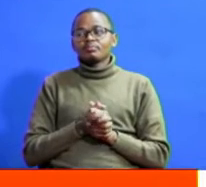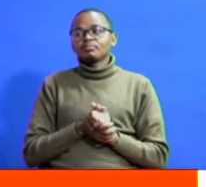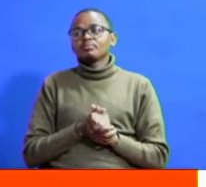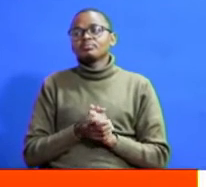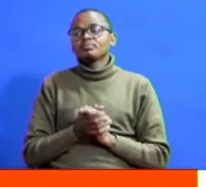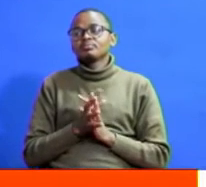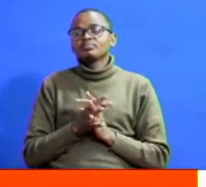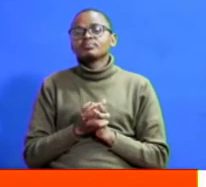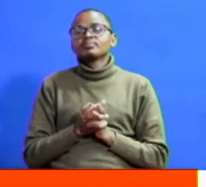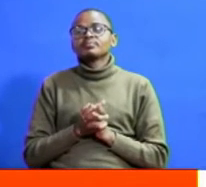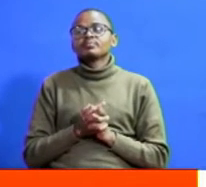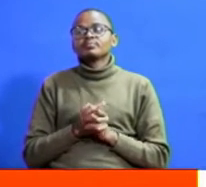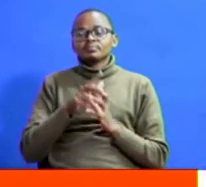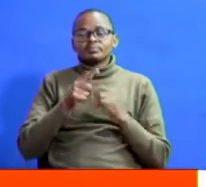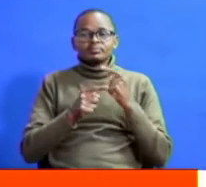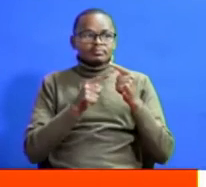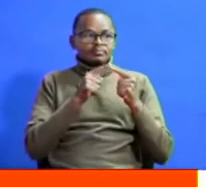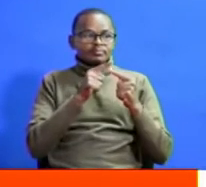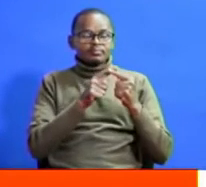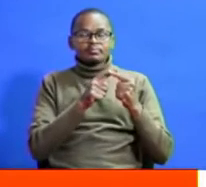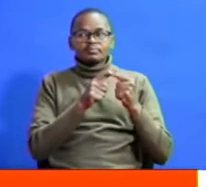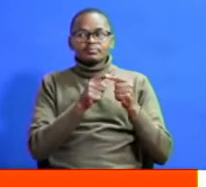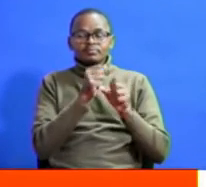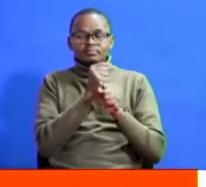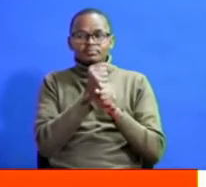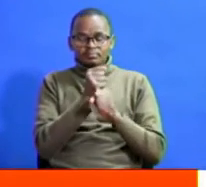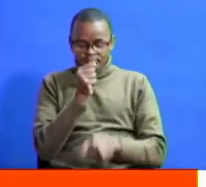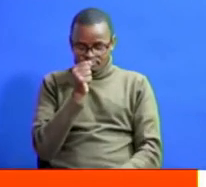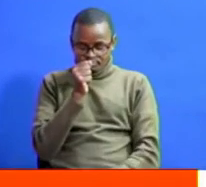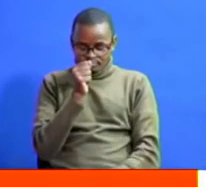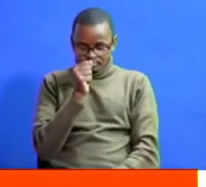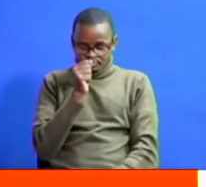Okay, when it comes to issues to do with zoning,